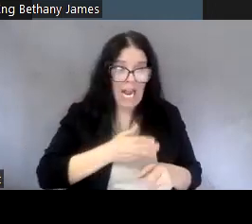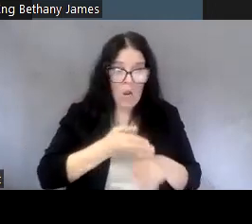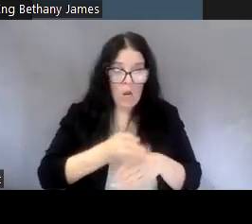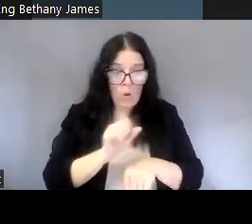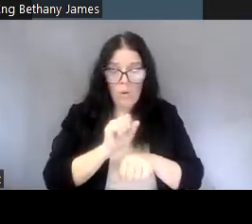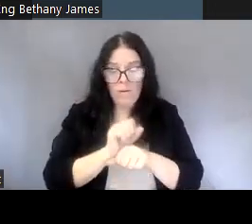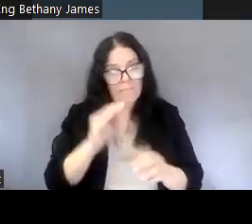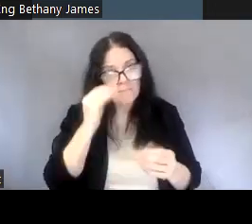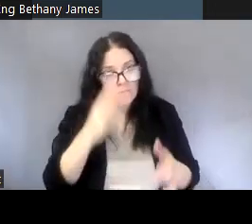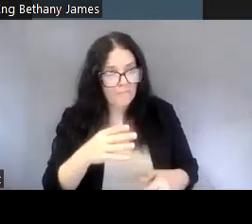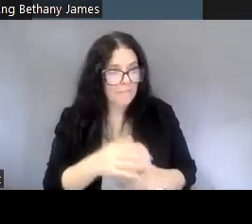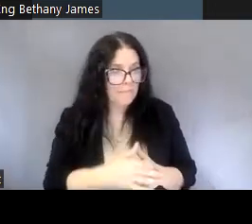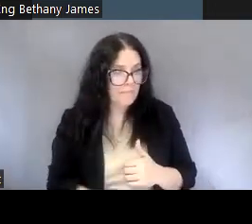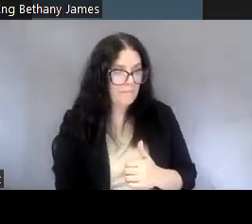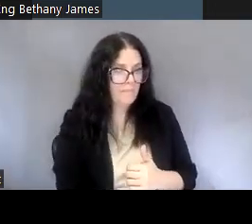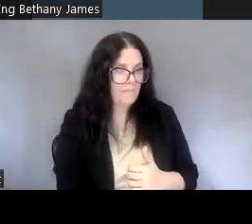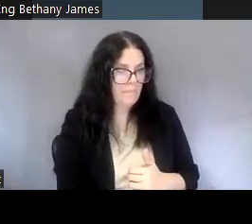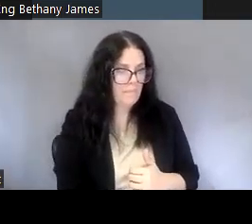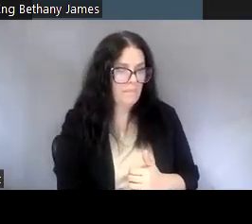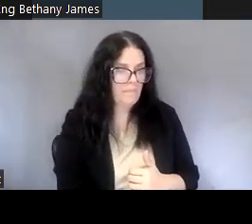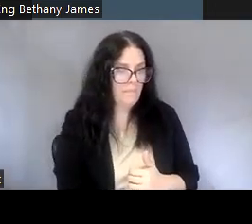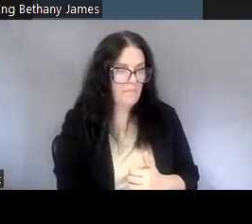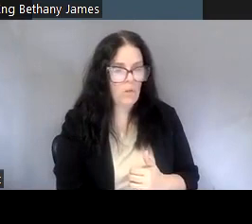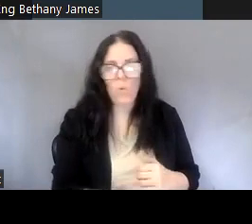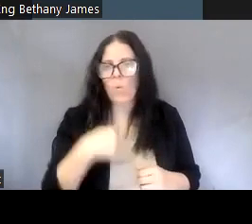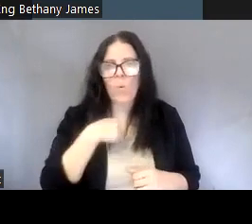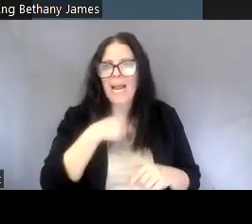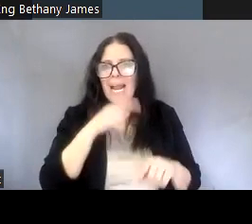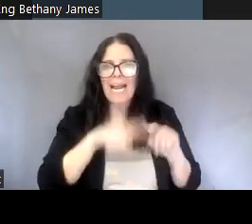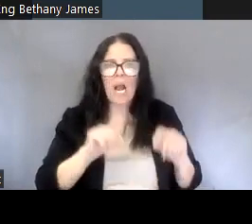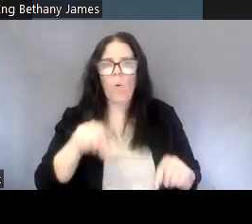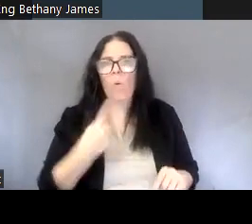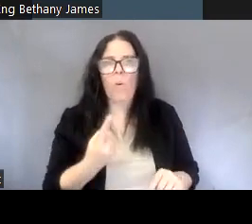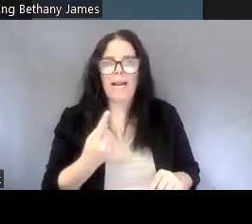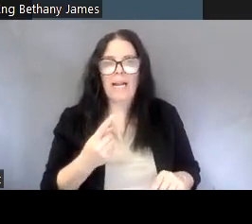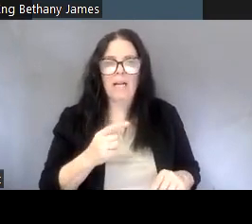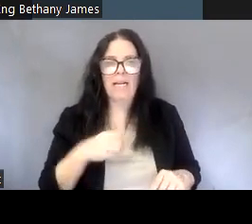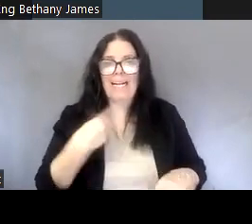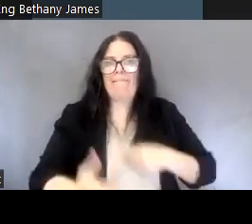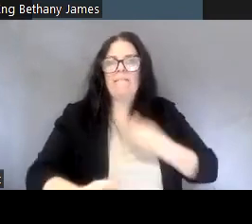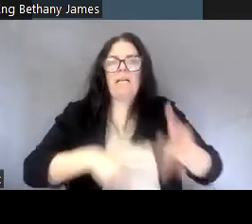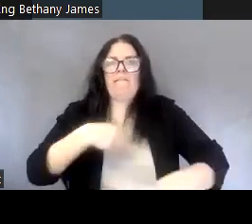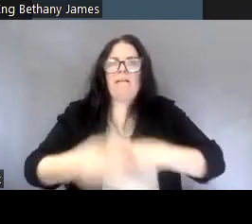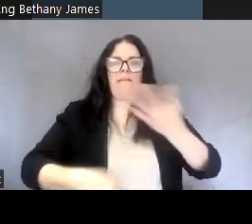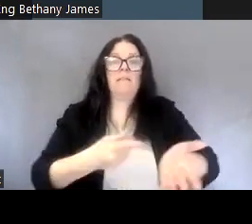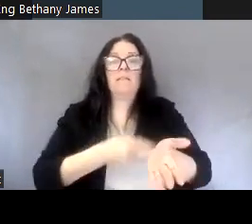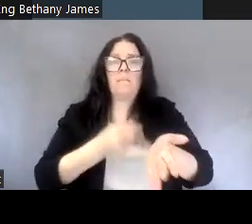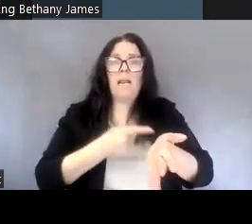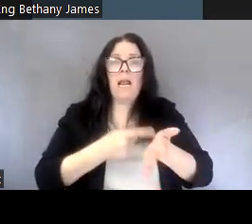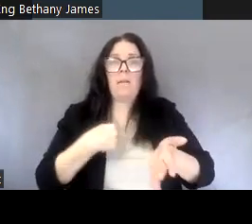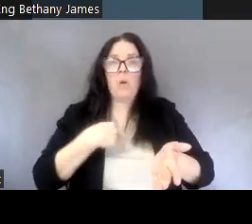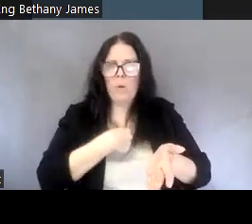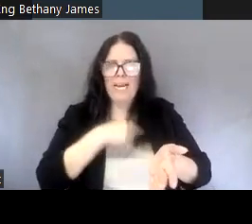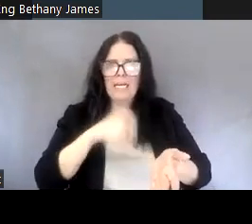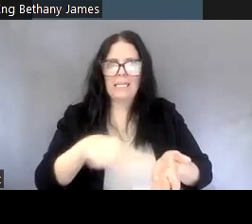and gentlemen, we cannot only be the ones to be given. We sometimes need to have people to talk